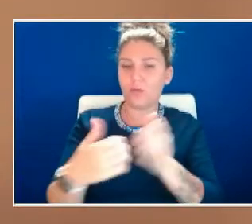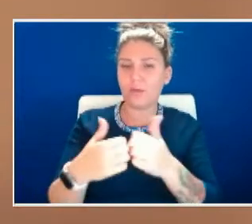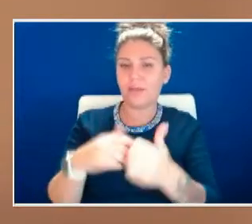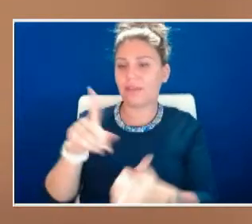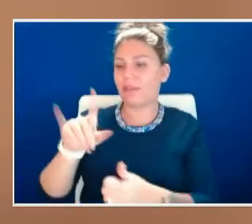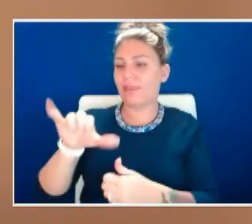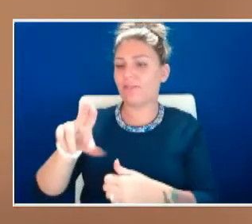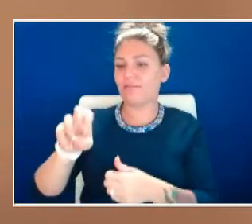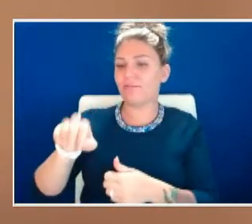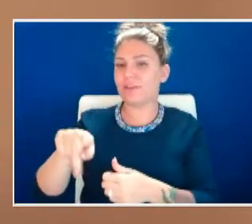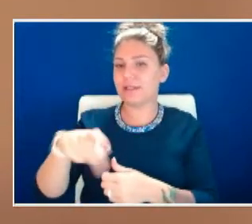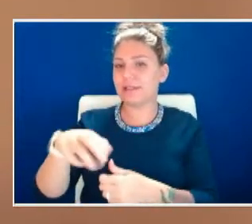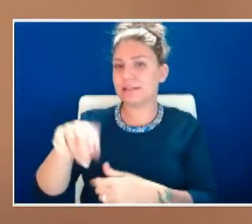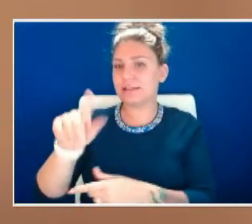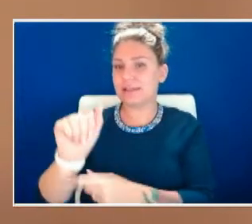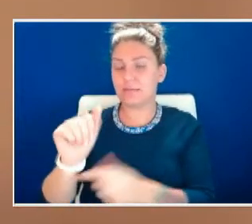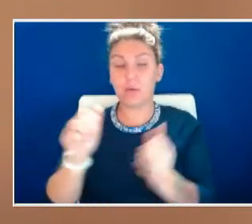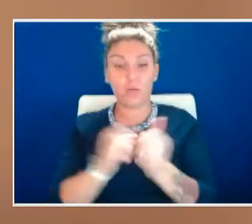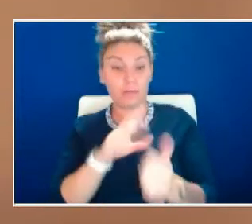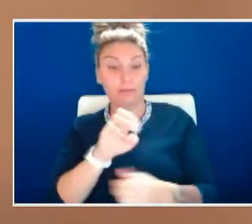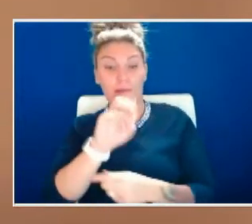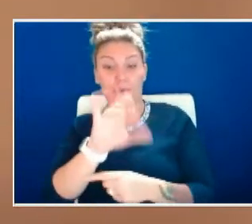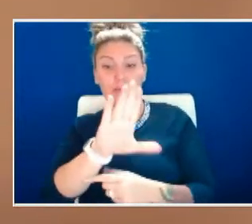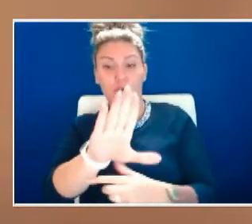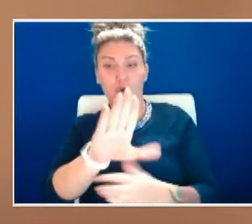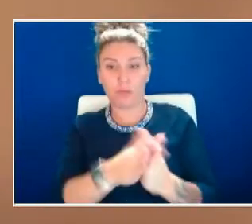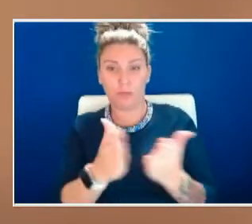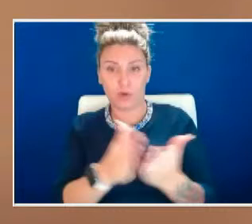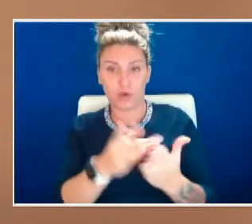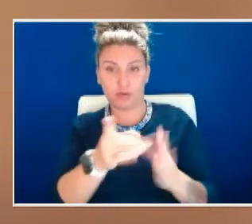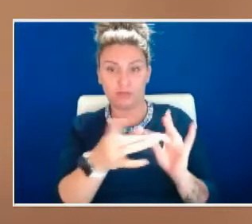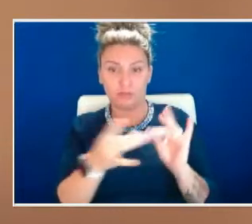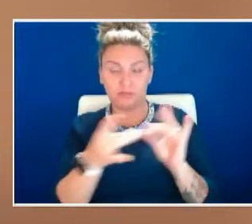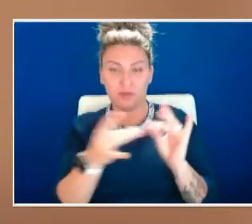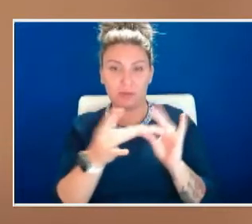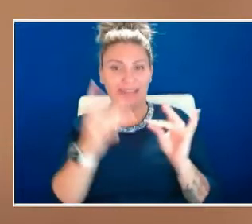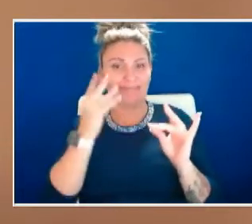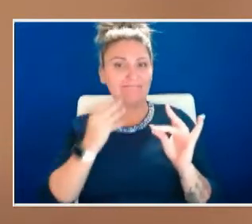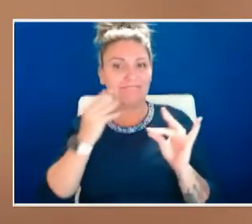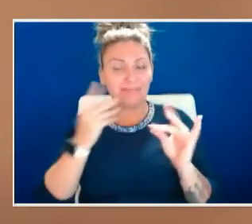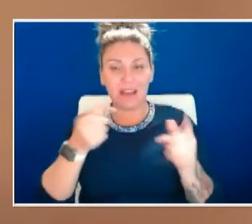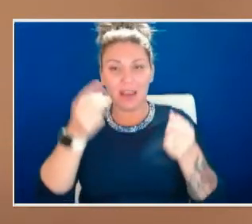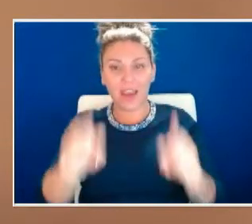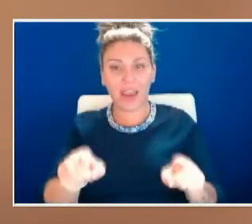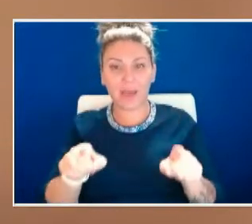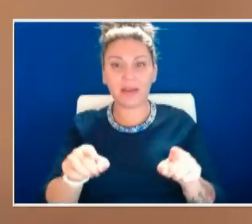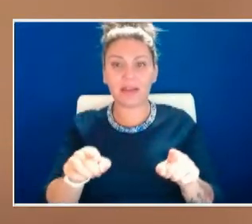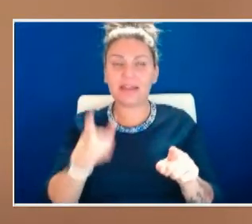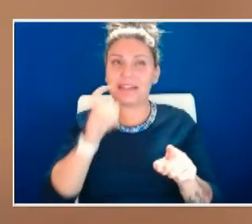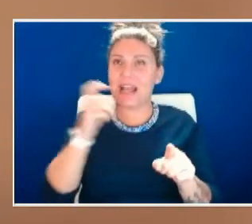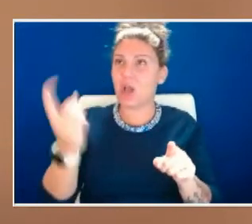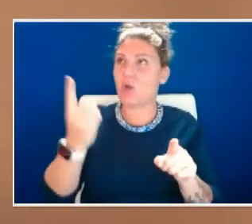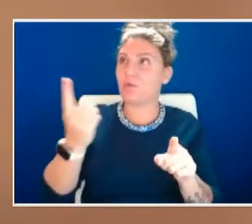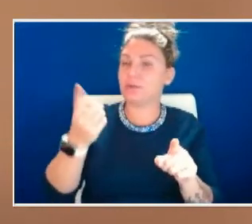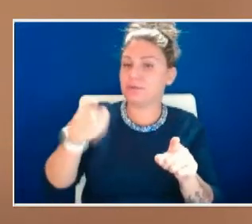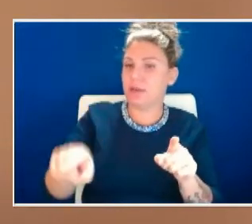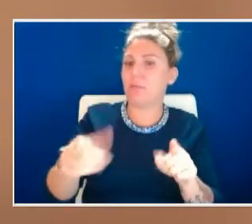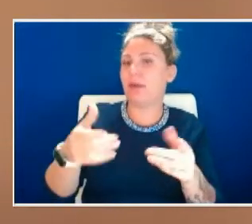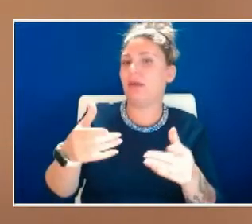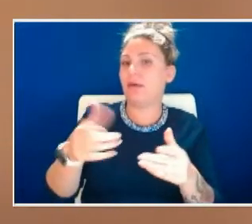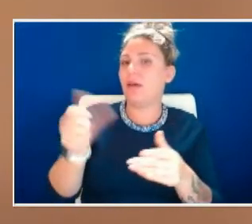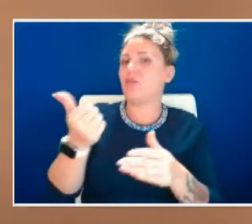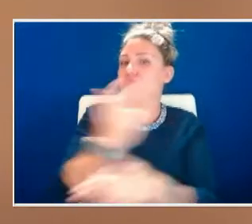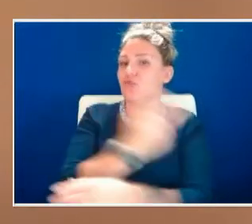Cammie, in her book, she mentions some of the adventures that happened that don't always happen to other patients, in terms